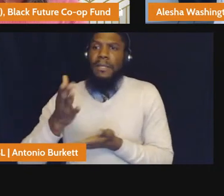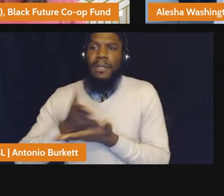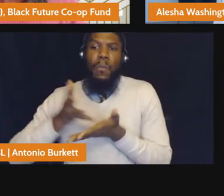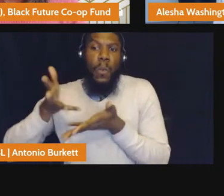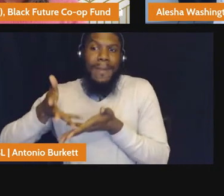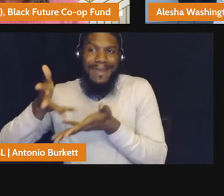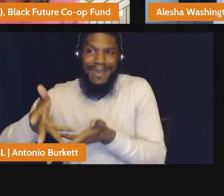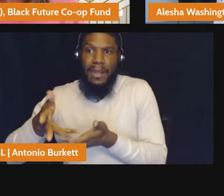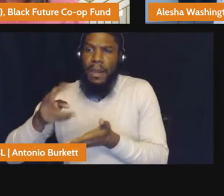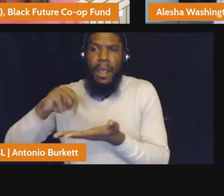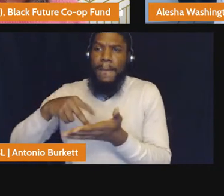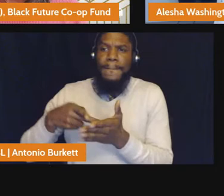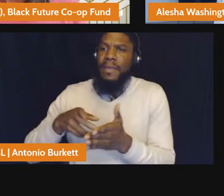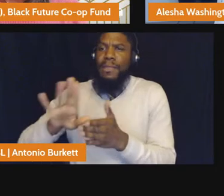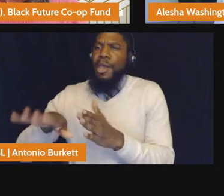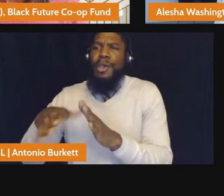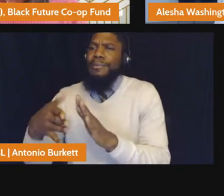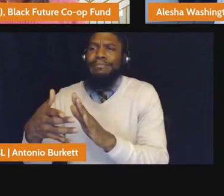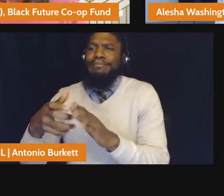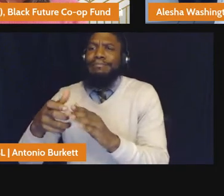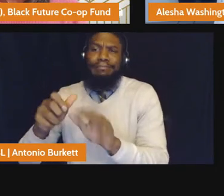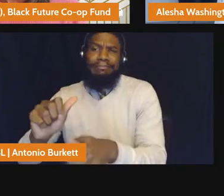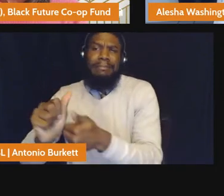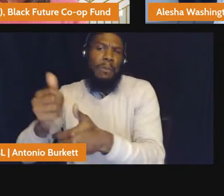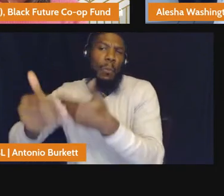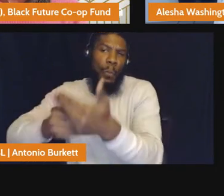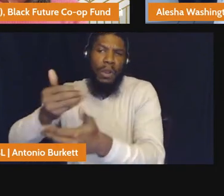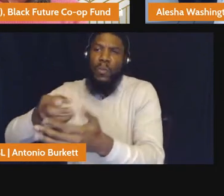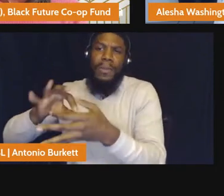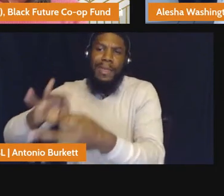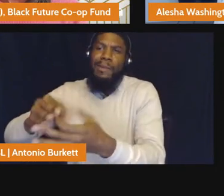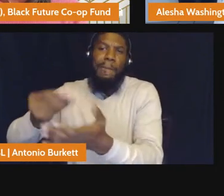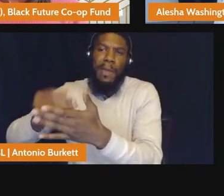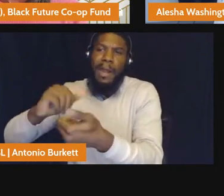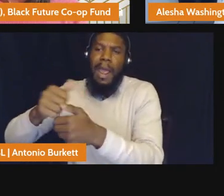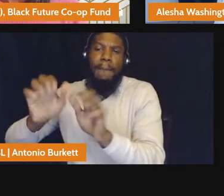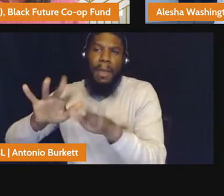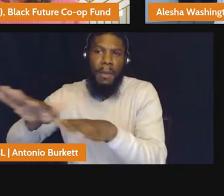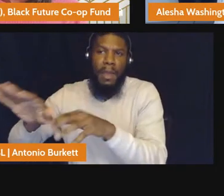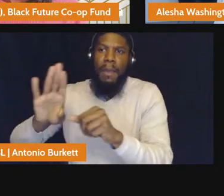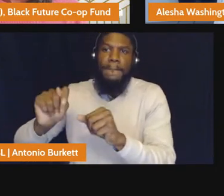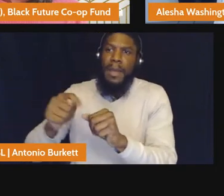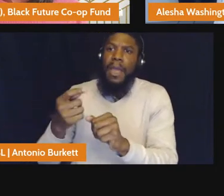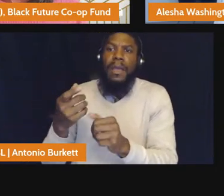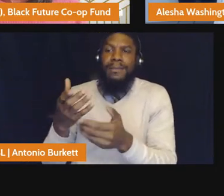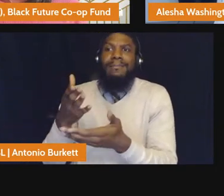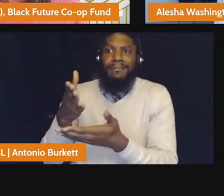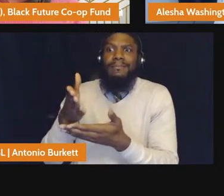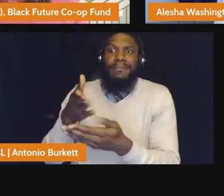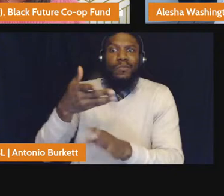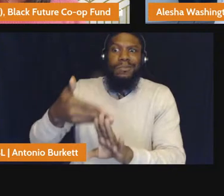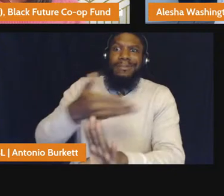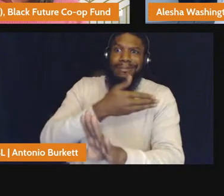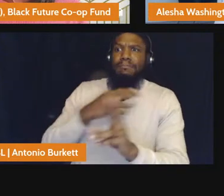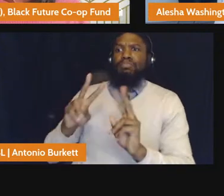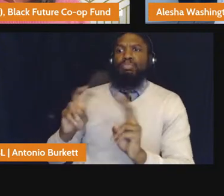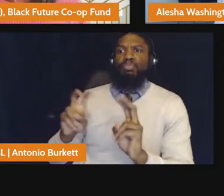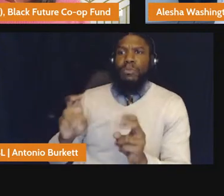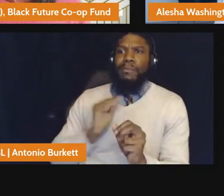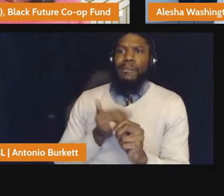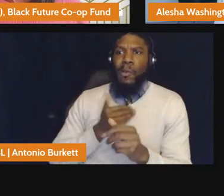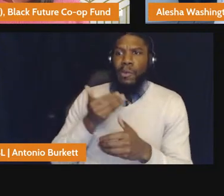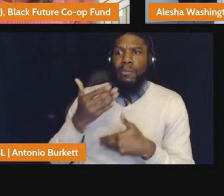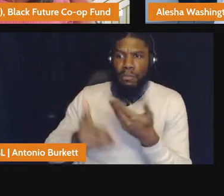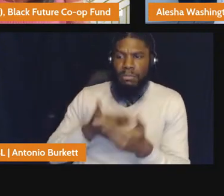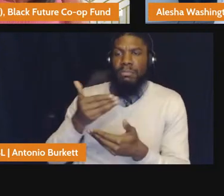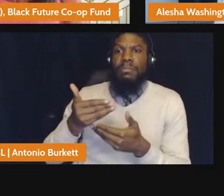se. And certainly, we consider it a success if the organization was able to stay thriving for even another